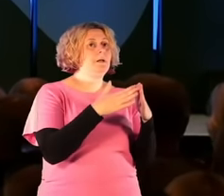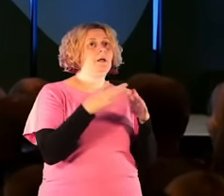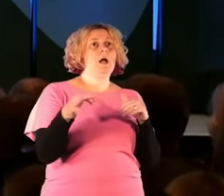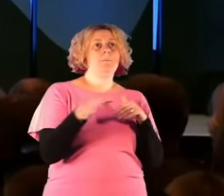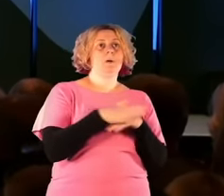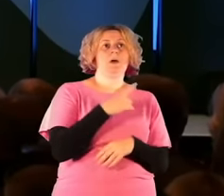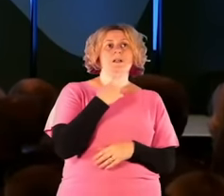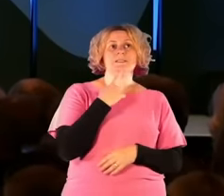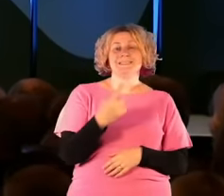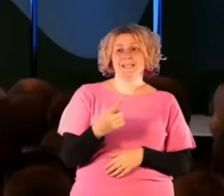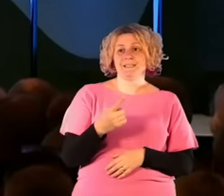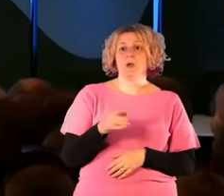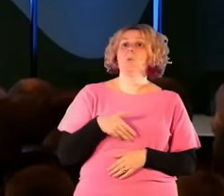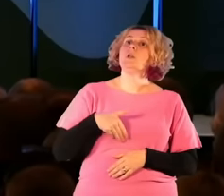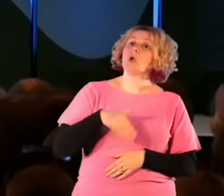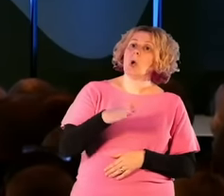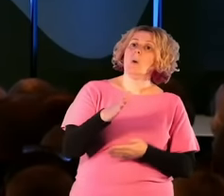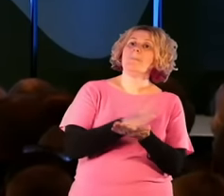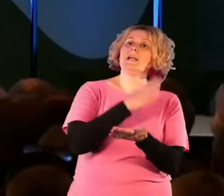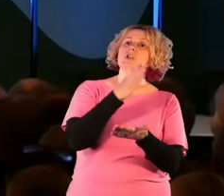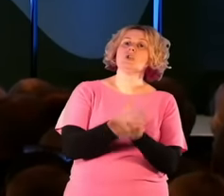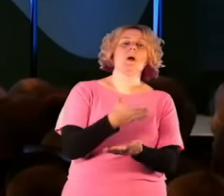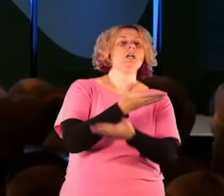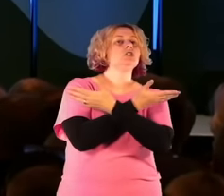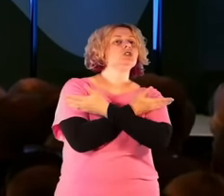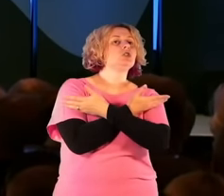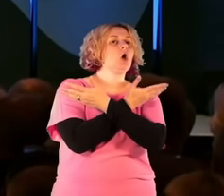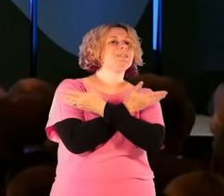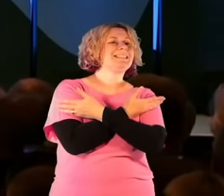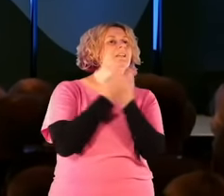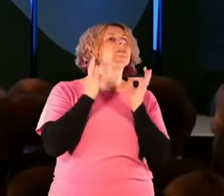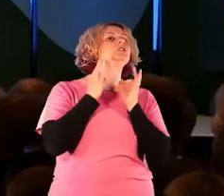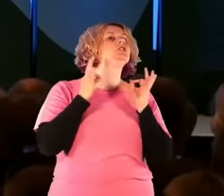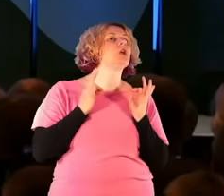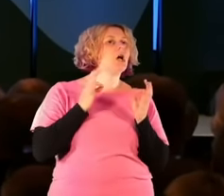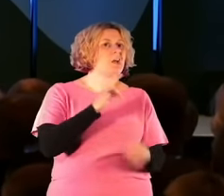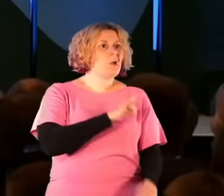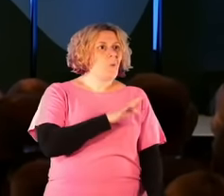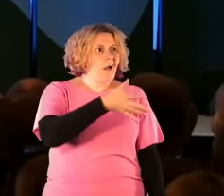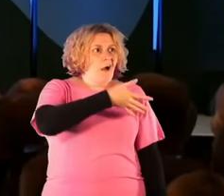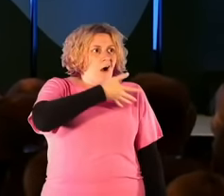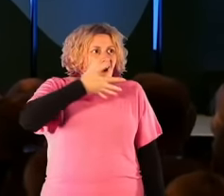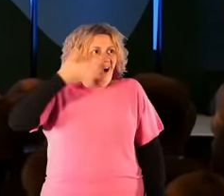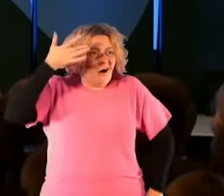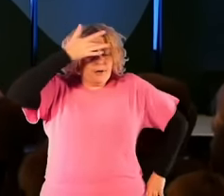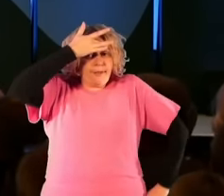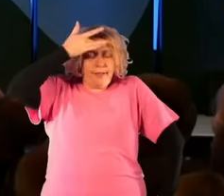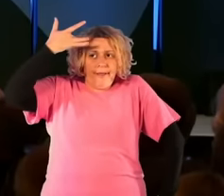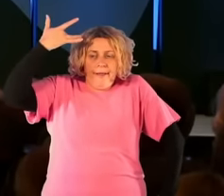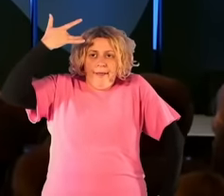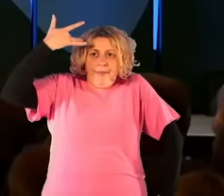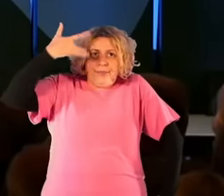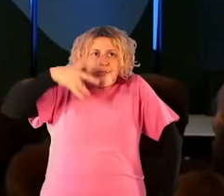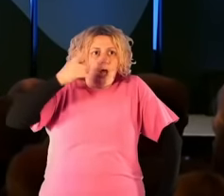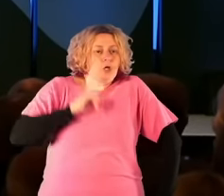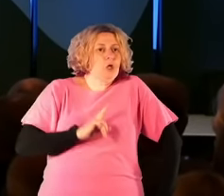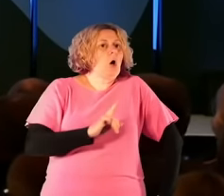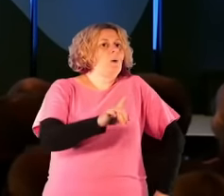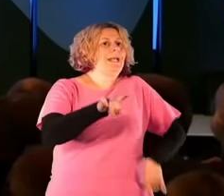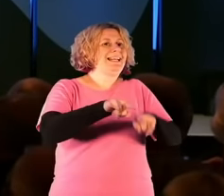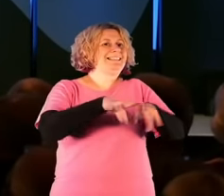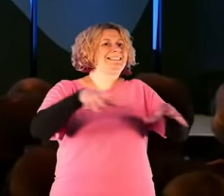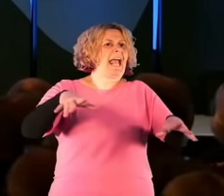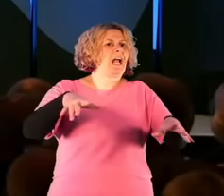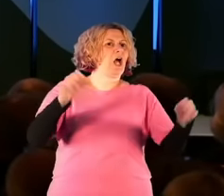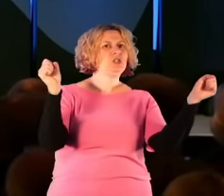wear a short-sleeved shirt because they're so hot. And you go in and it's like tropical